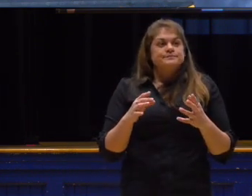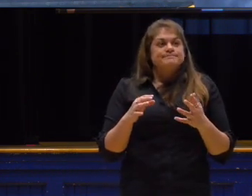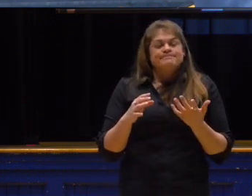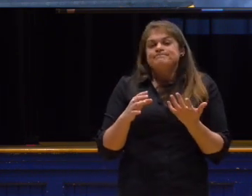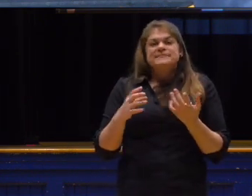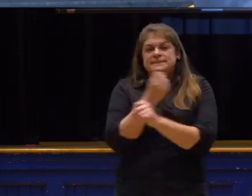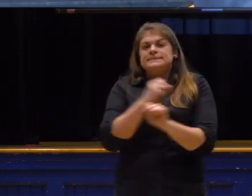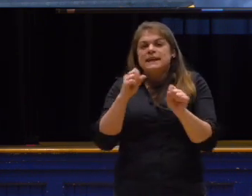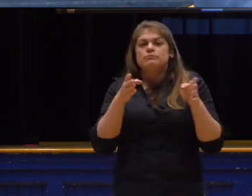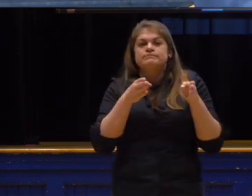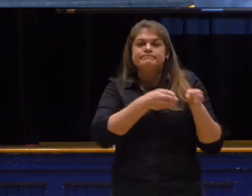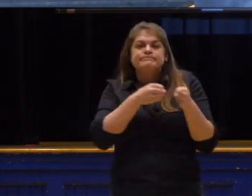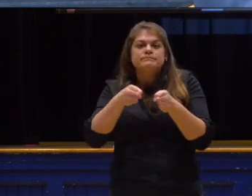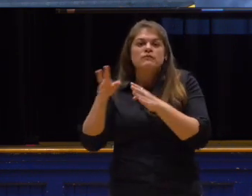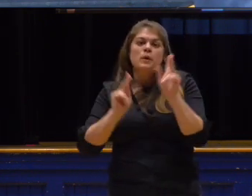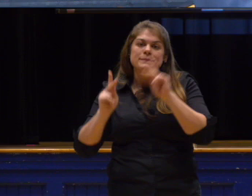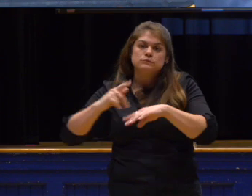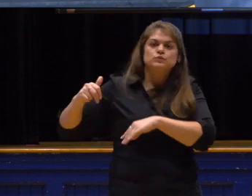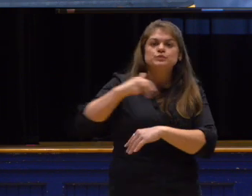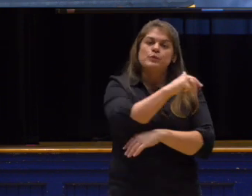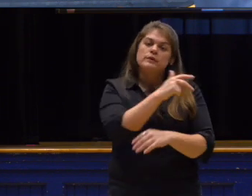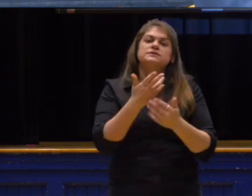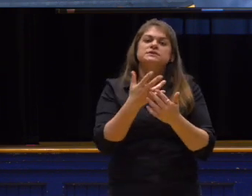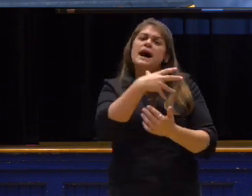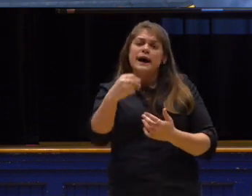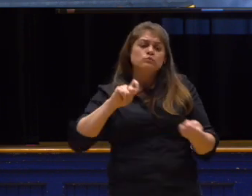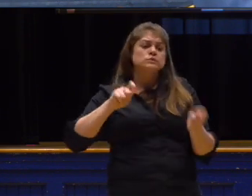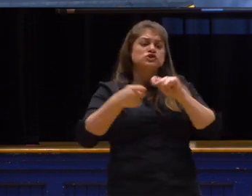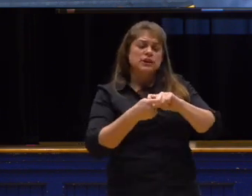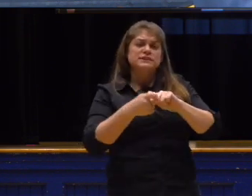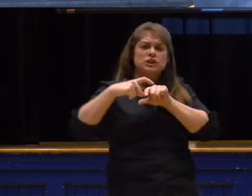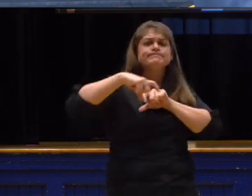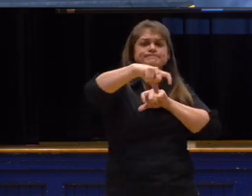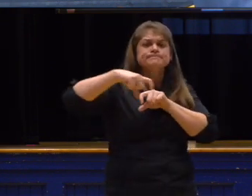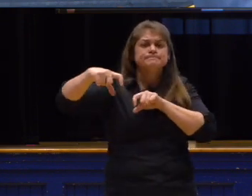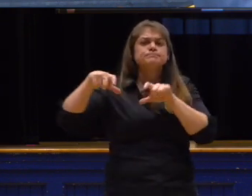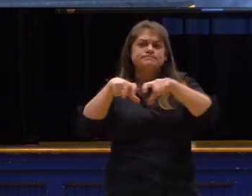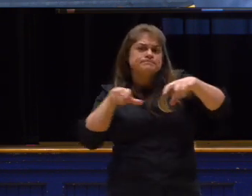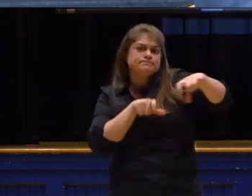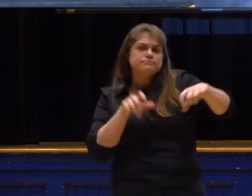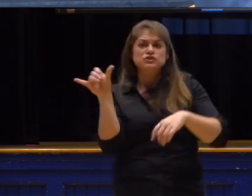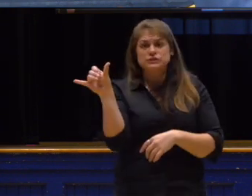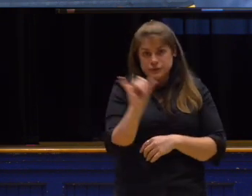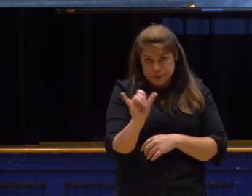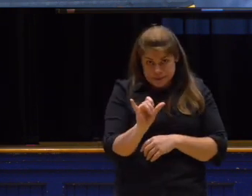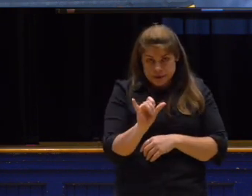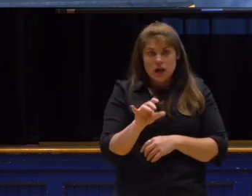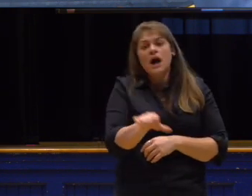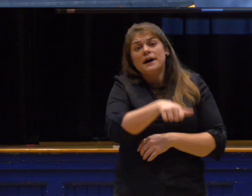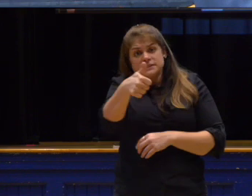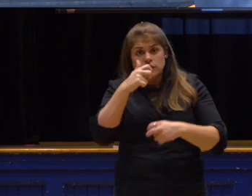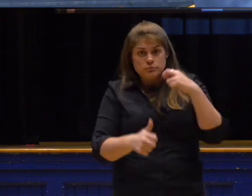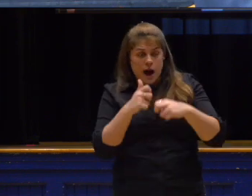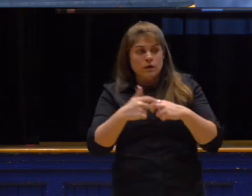corridor. And we are obviously making some changes to the layout. One of the other problems that, for somebody who's lived in